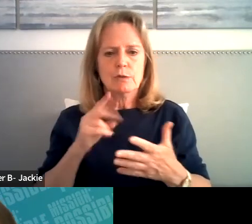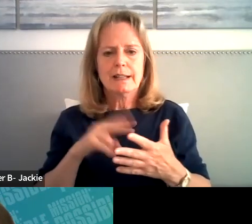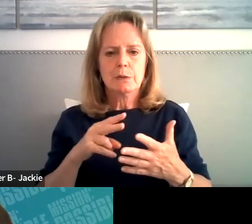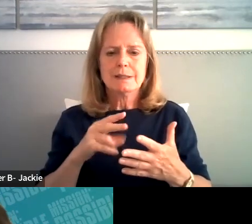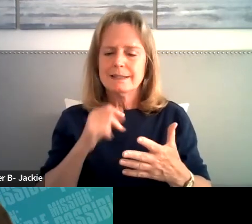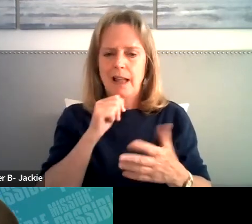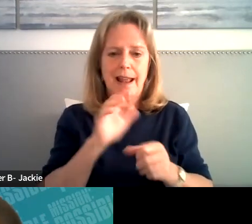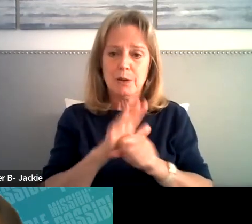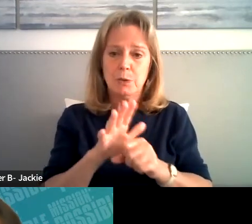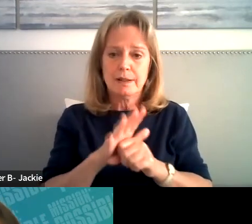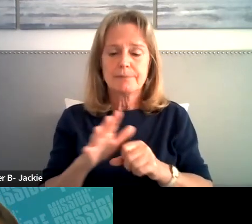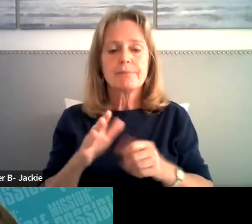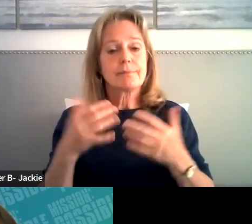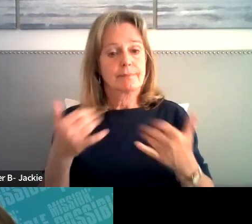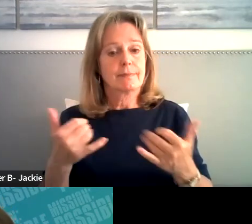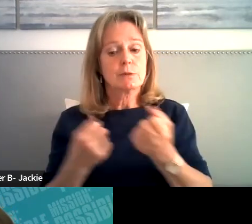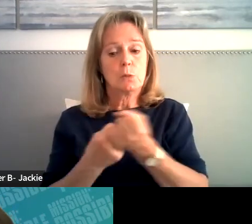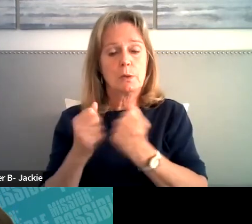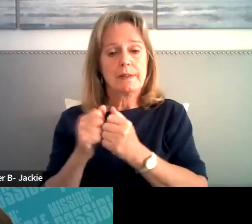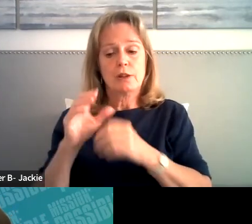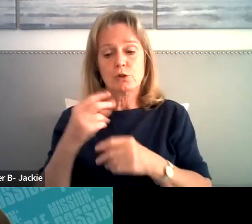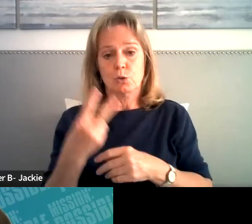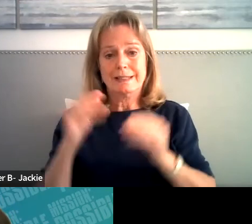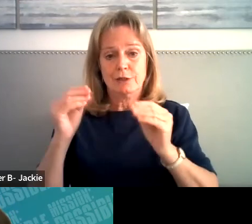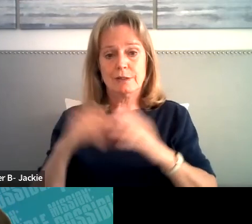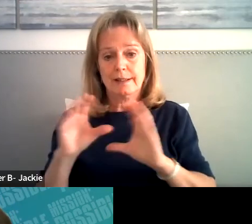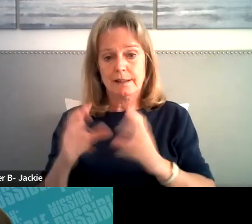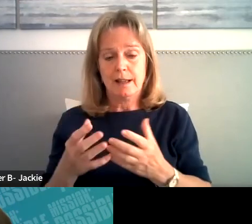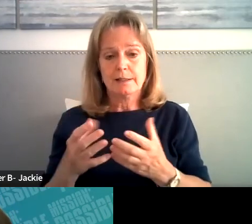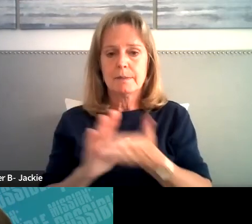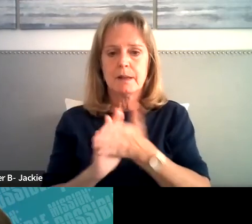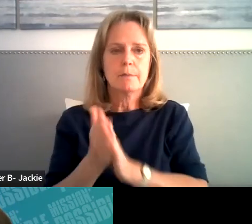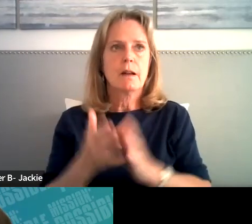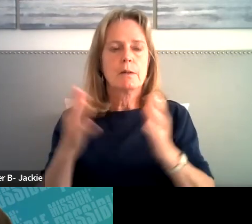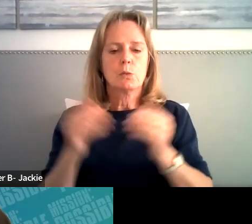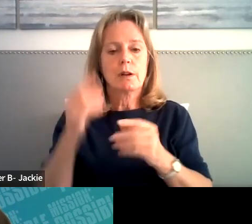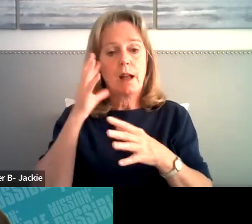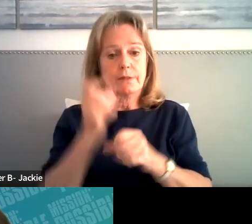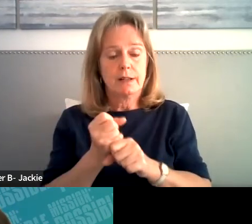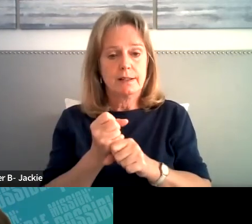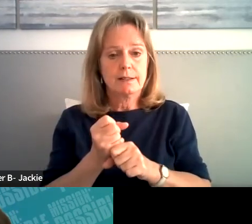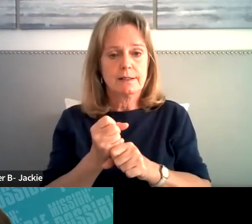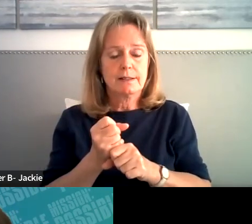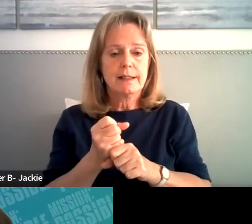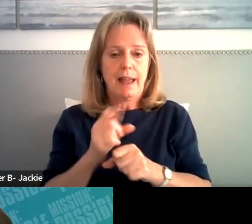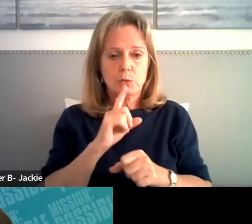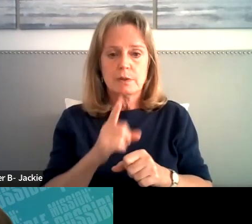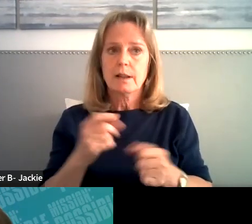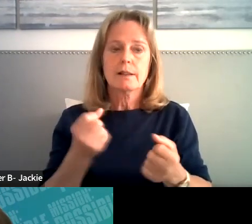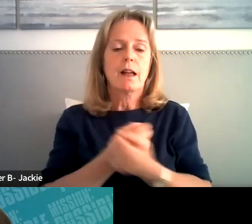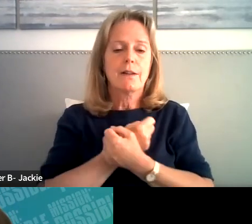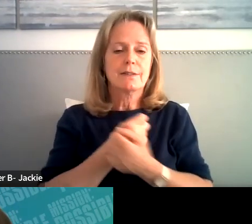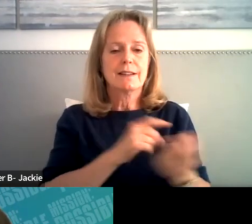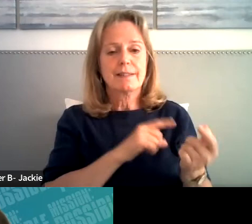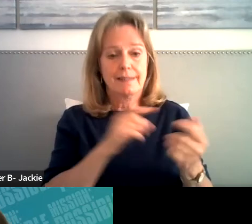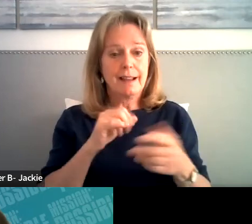adequate. But having the support of the two teachers in the class, he's become way more confident. He actually loves having the support